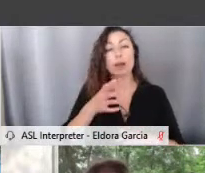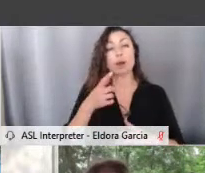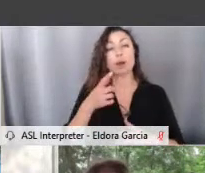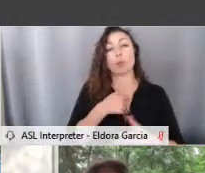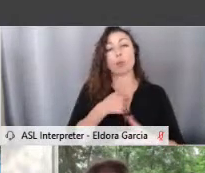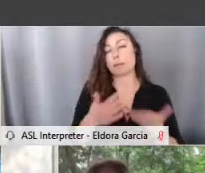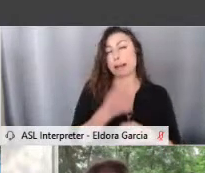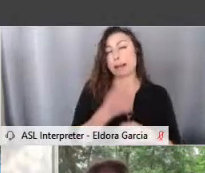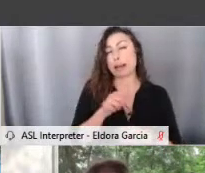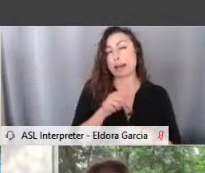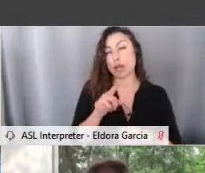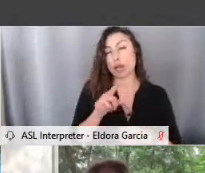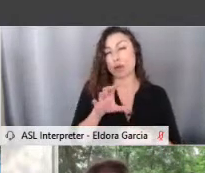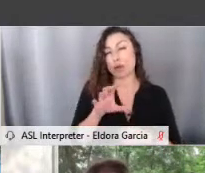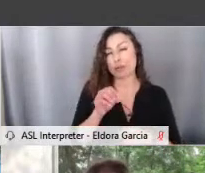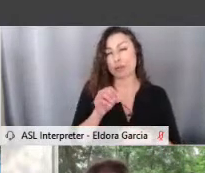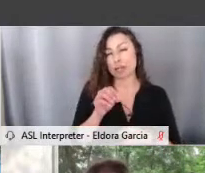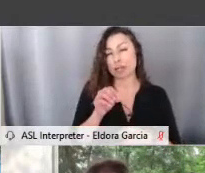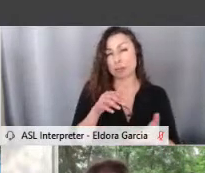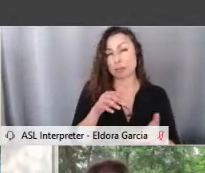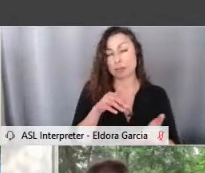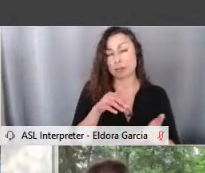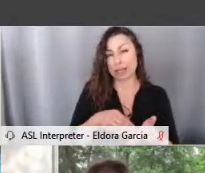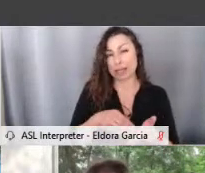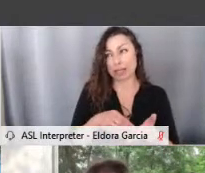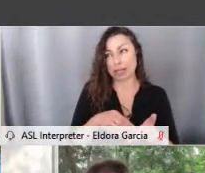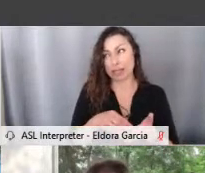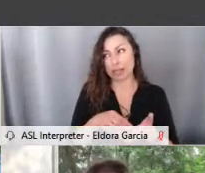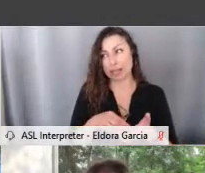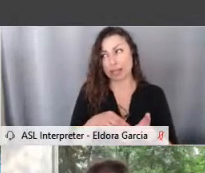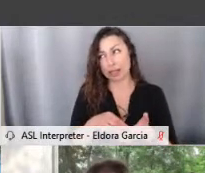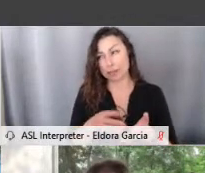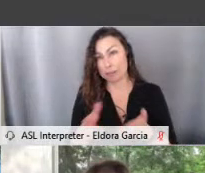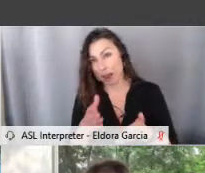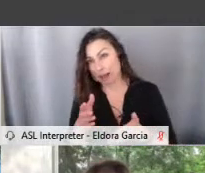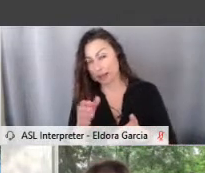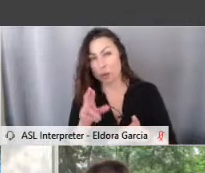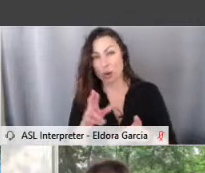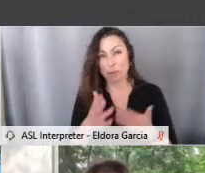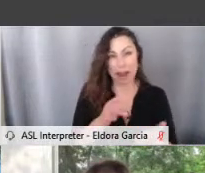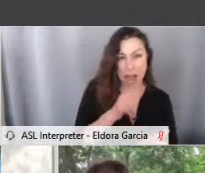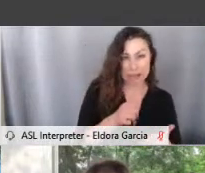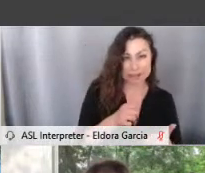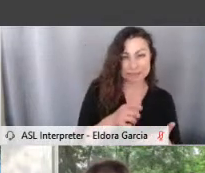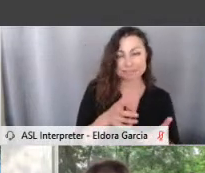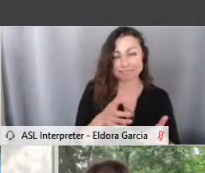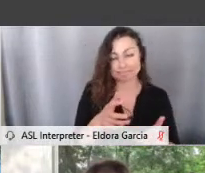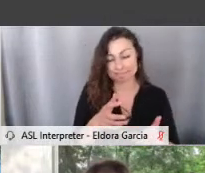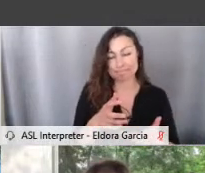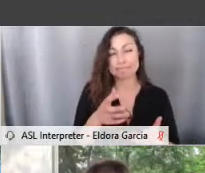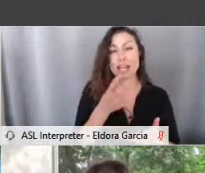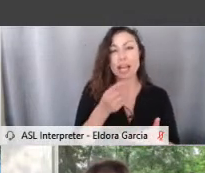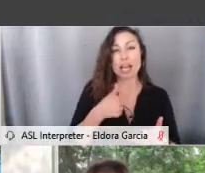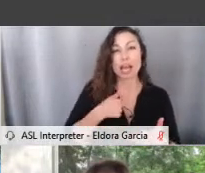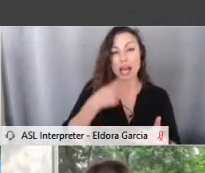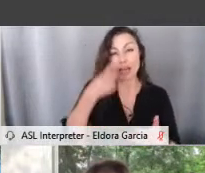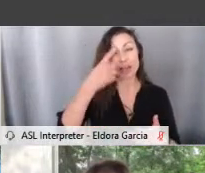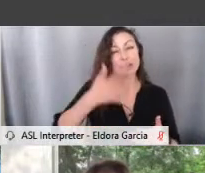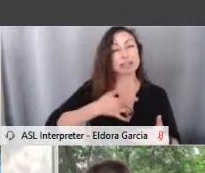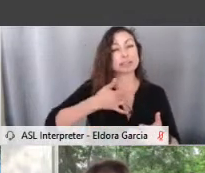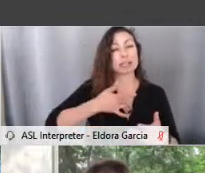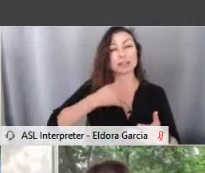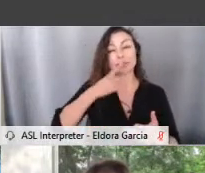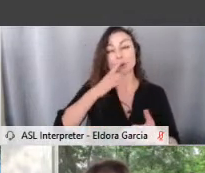another $150 million or we might not. And I think the sense across all of